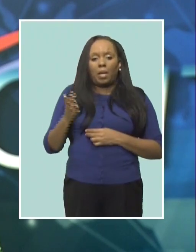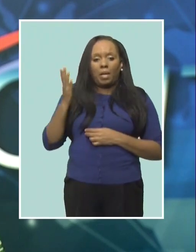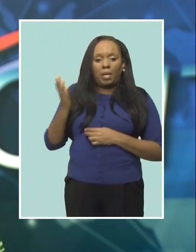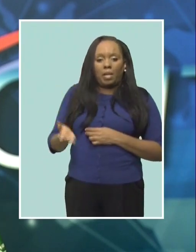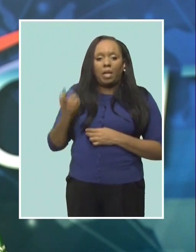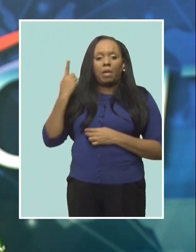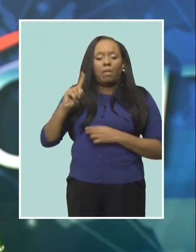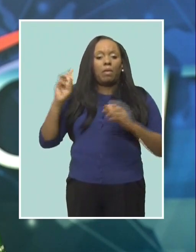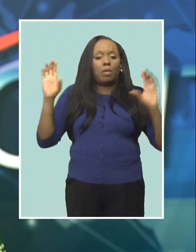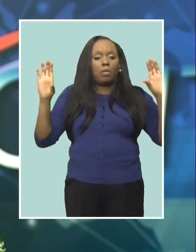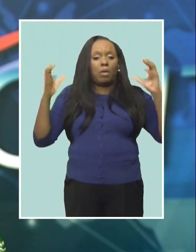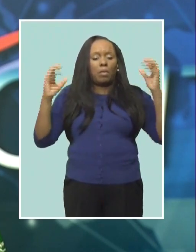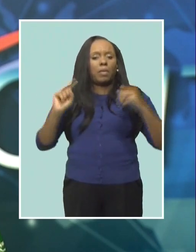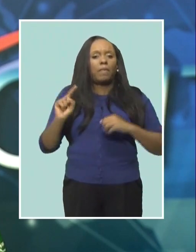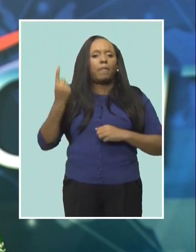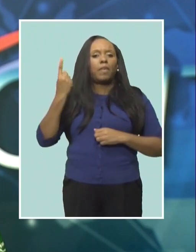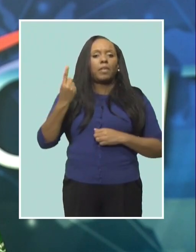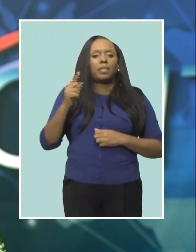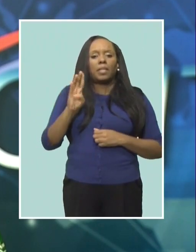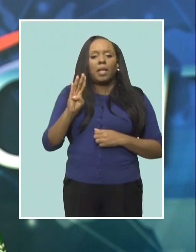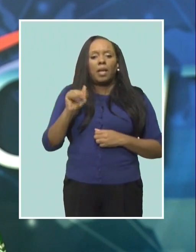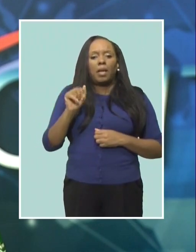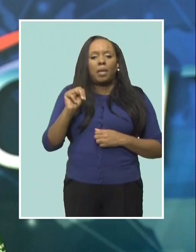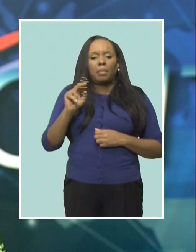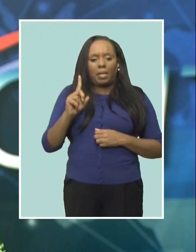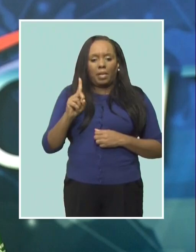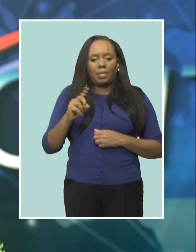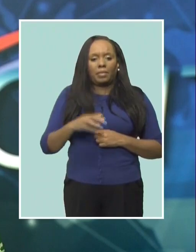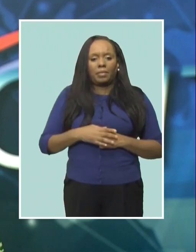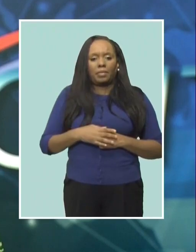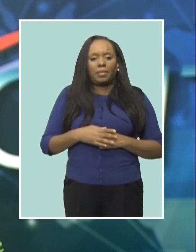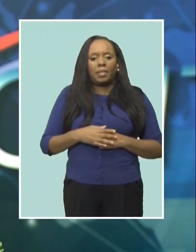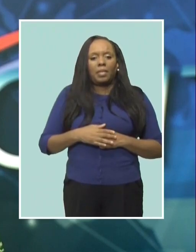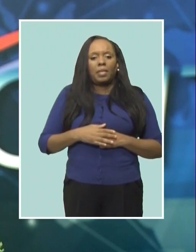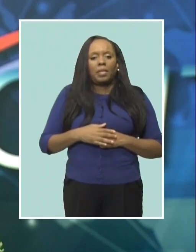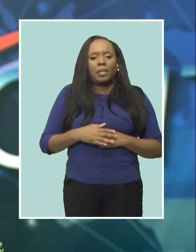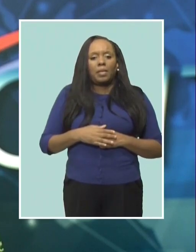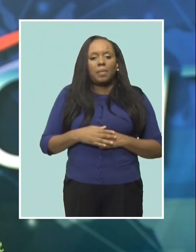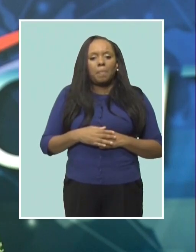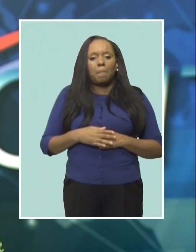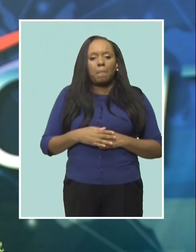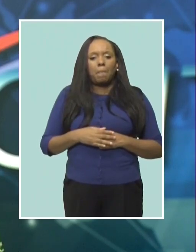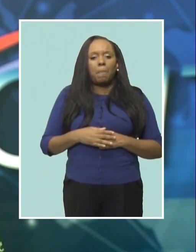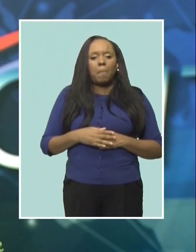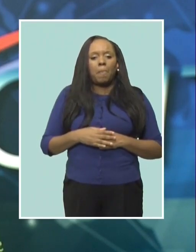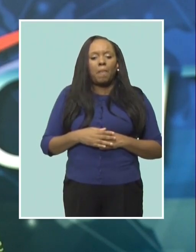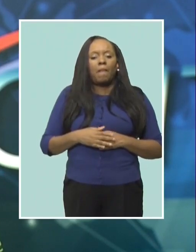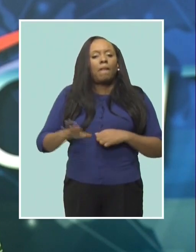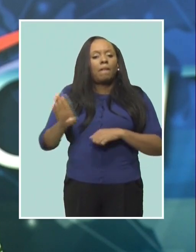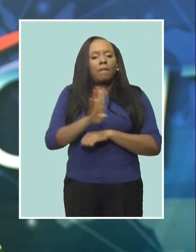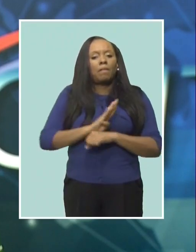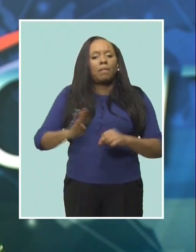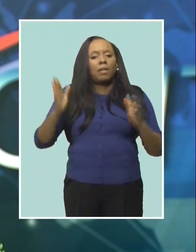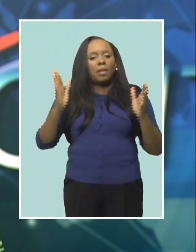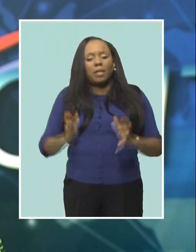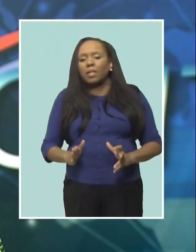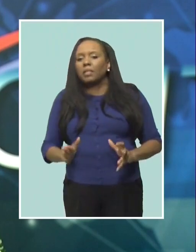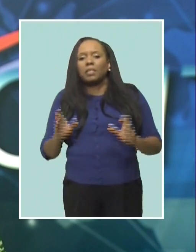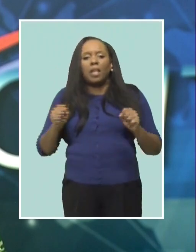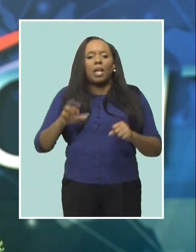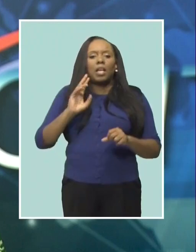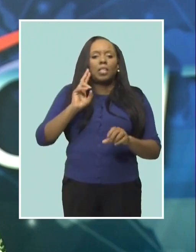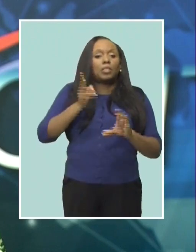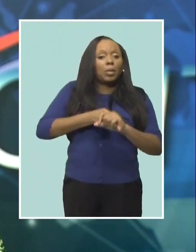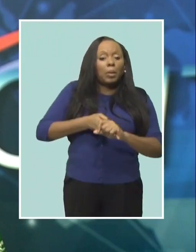this year's Cropover Festival. An invitation has been extended to Barbadians for first dibs at being a dream doll or a